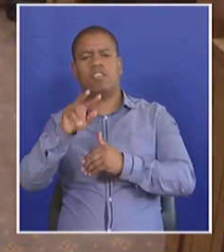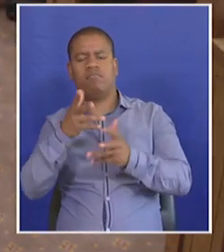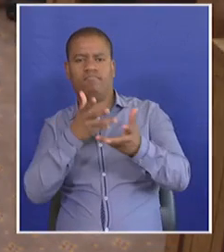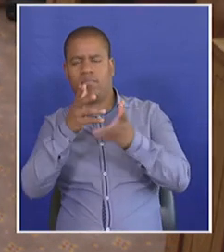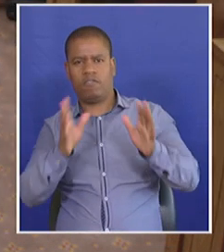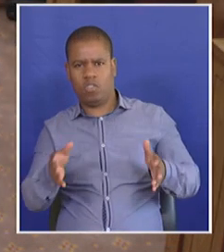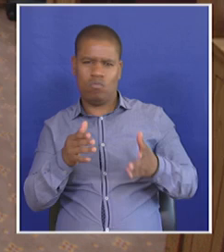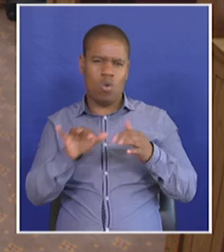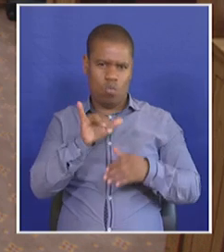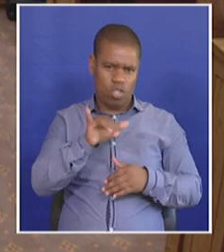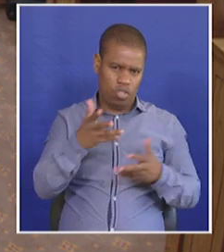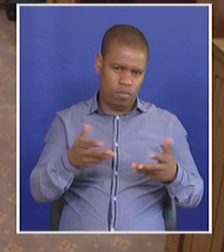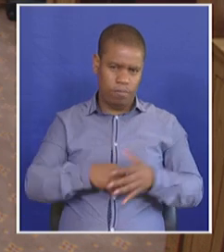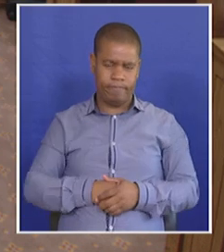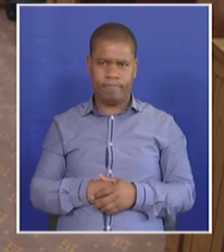Honorable Julius,